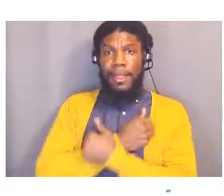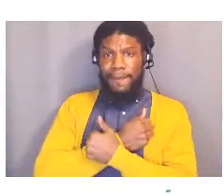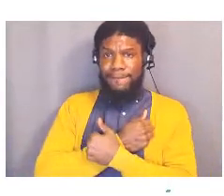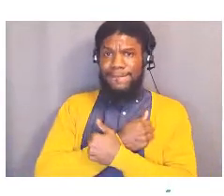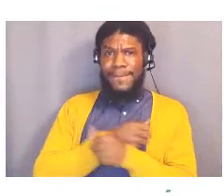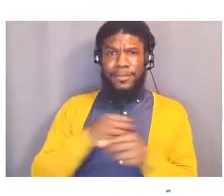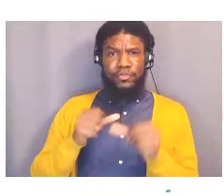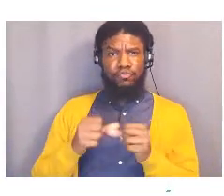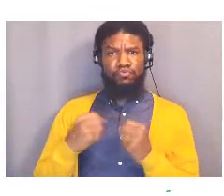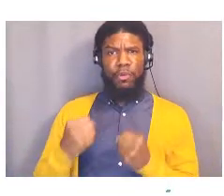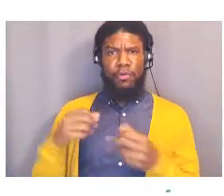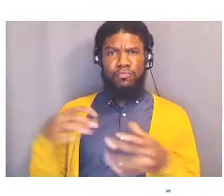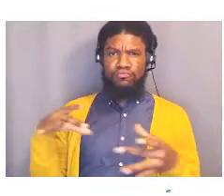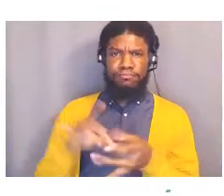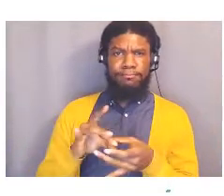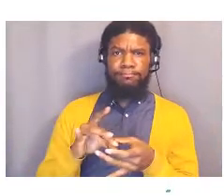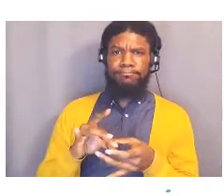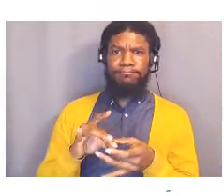unbroken.